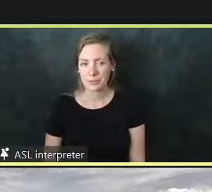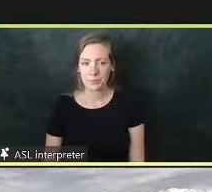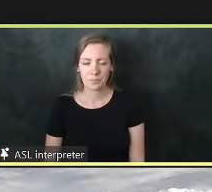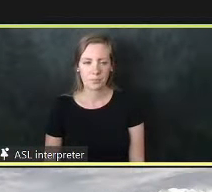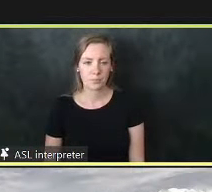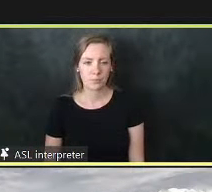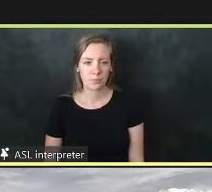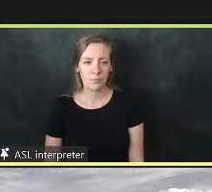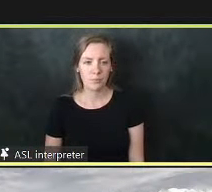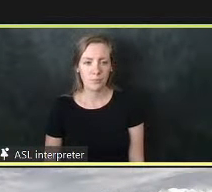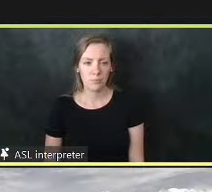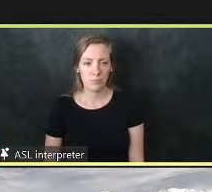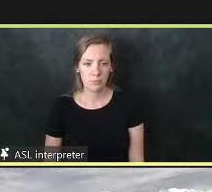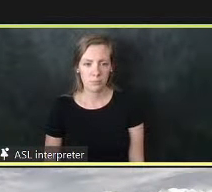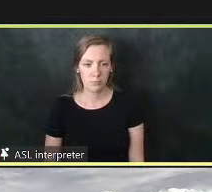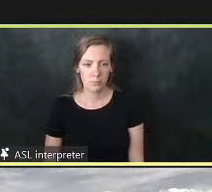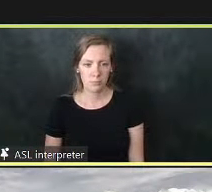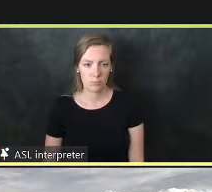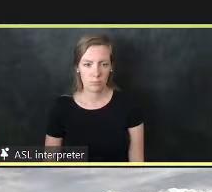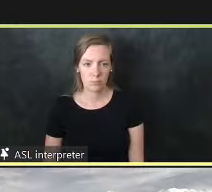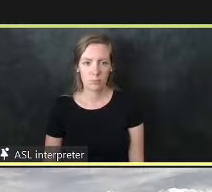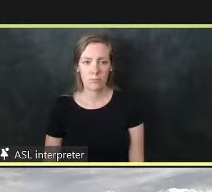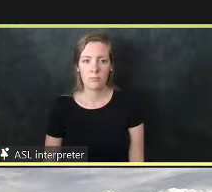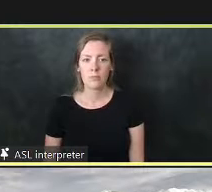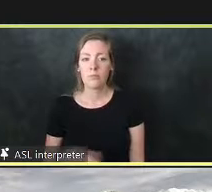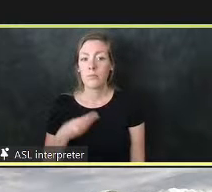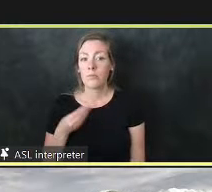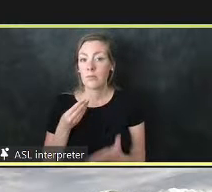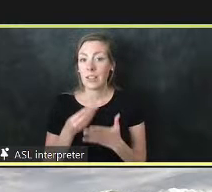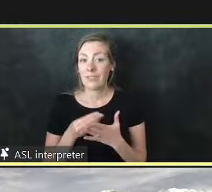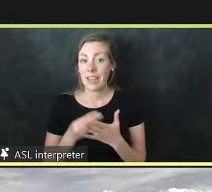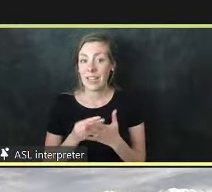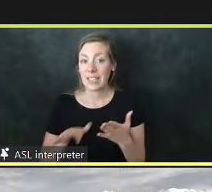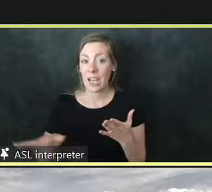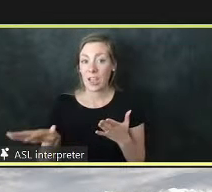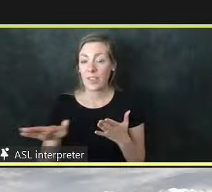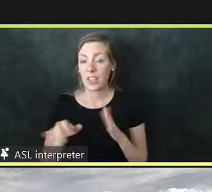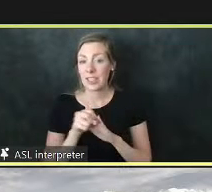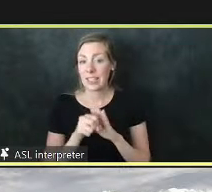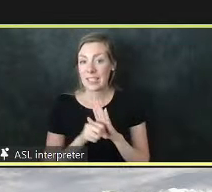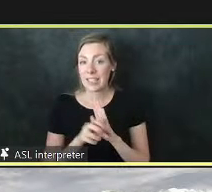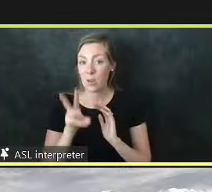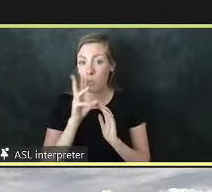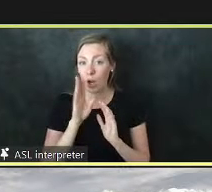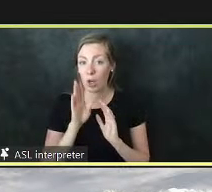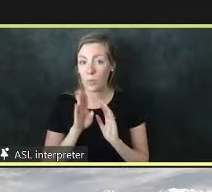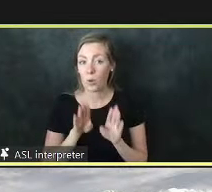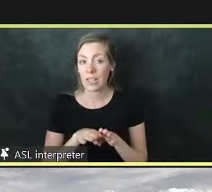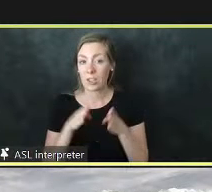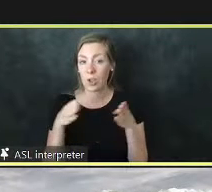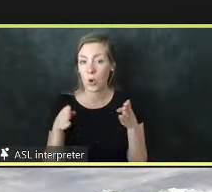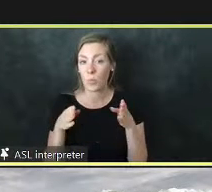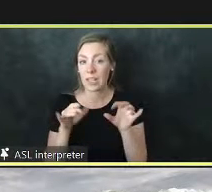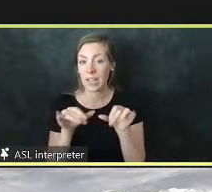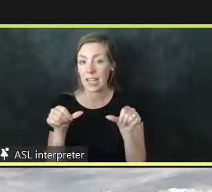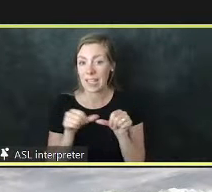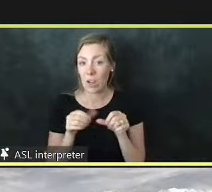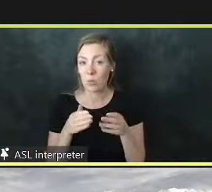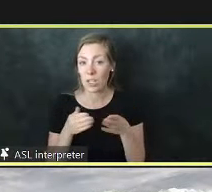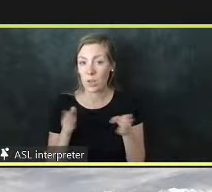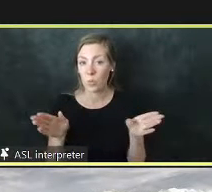Finally, there's Finalmente, funding that's out there. The hay state water dinero board que has hay opened para de la mesa a de la mesa county-wide de agua regional